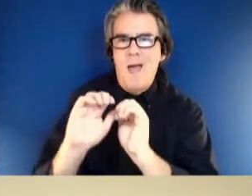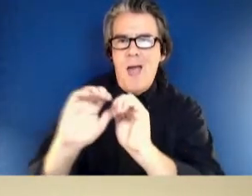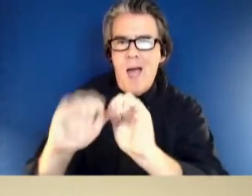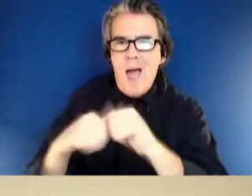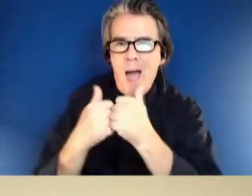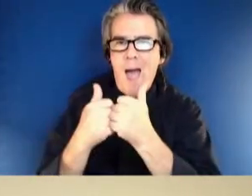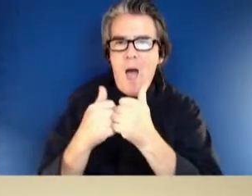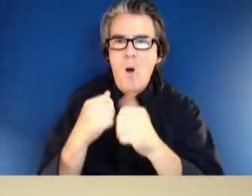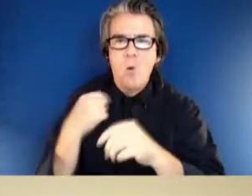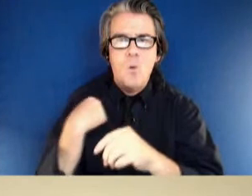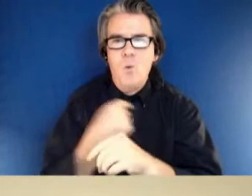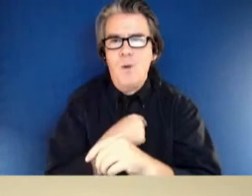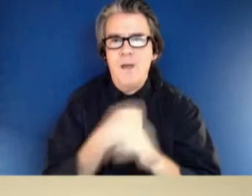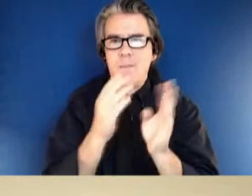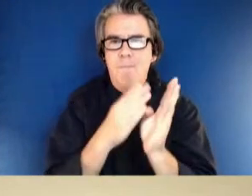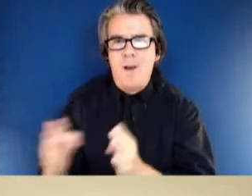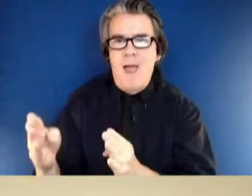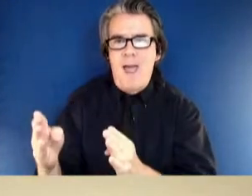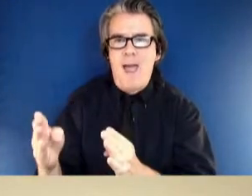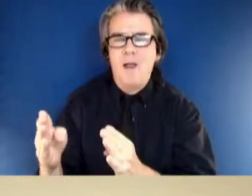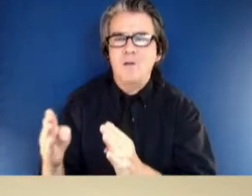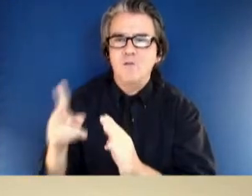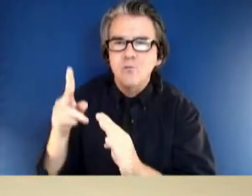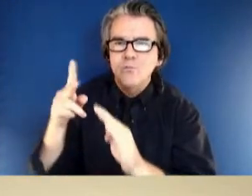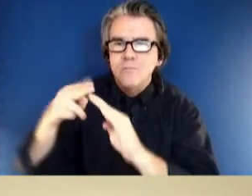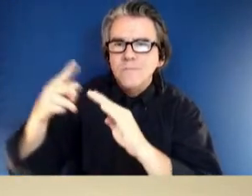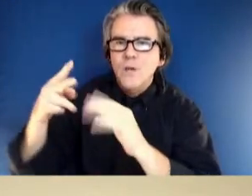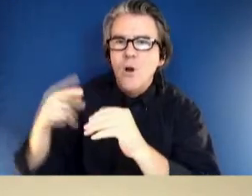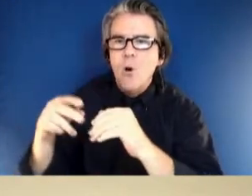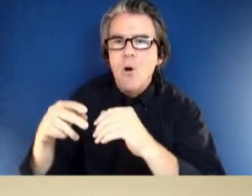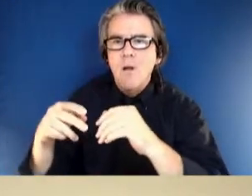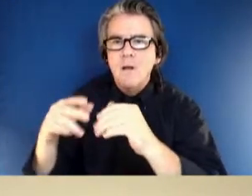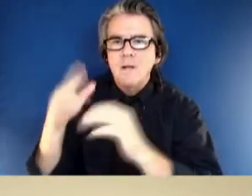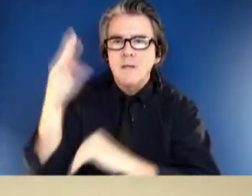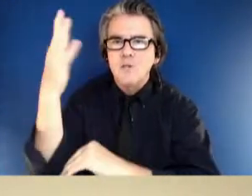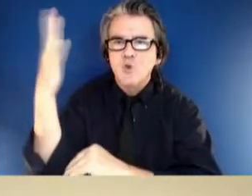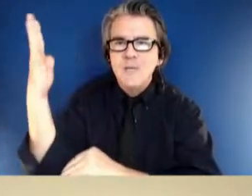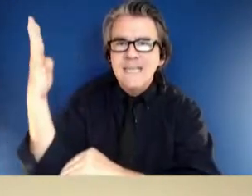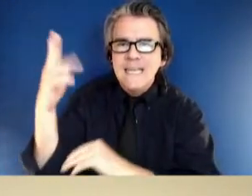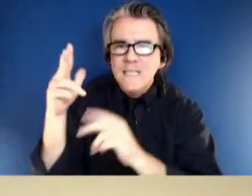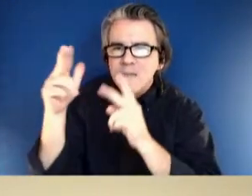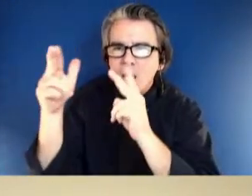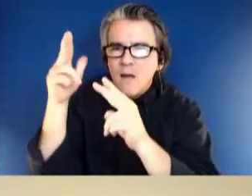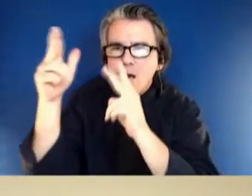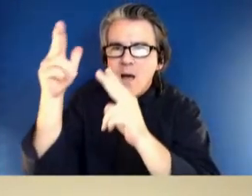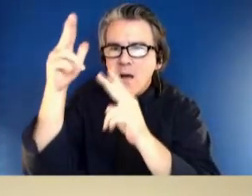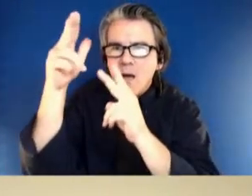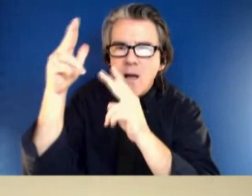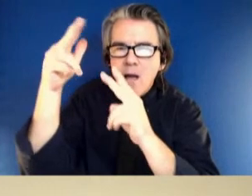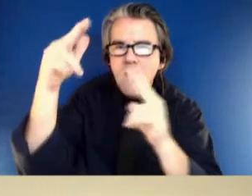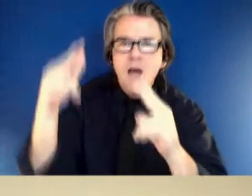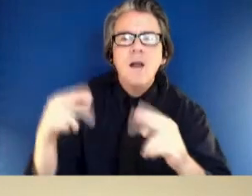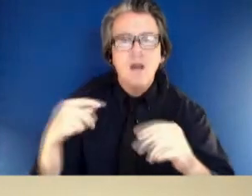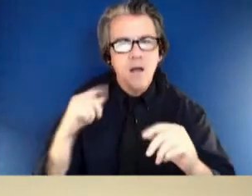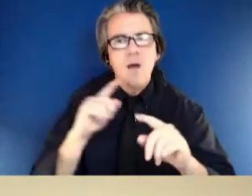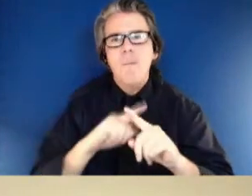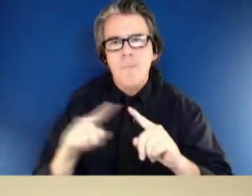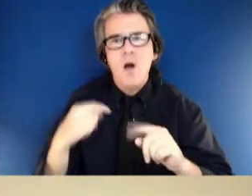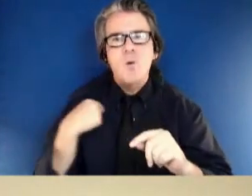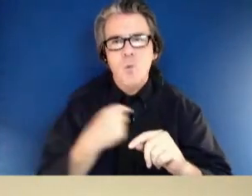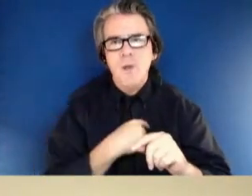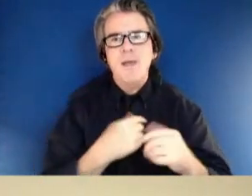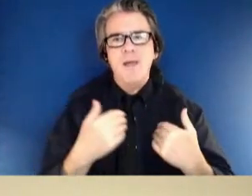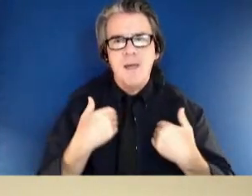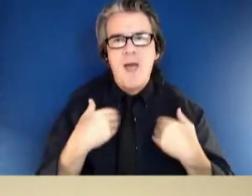veg work plan, if you will. But indications are that we're tracking to our enhanced